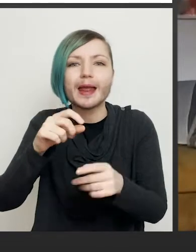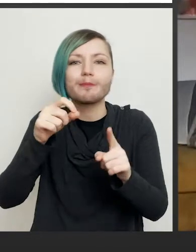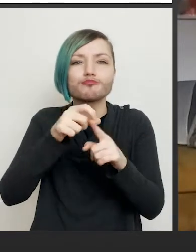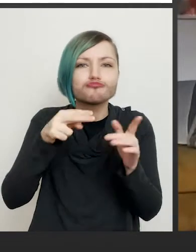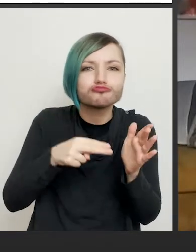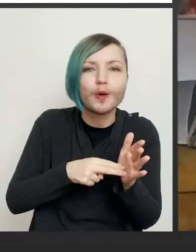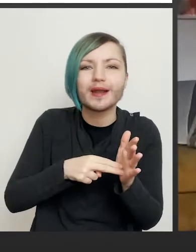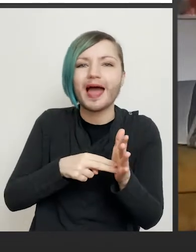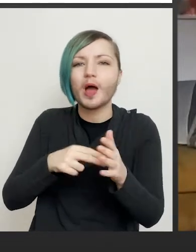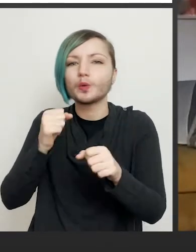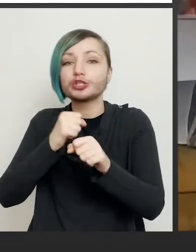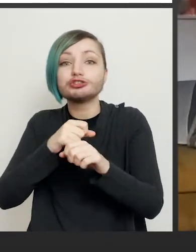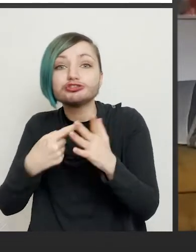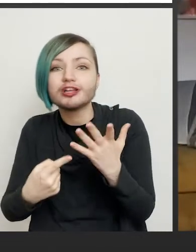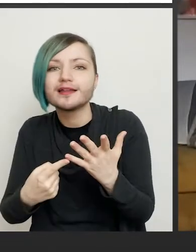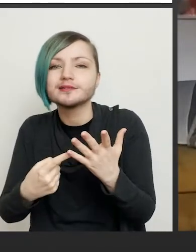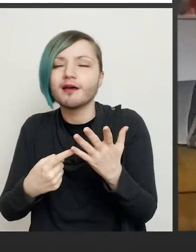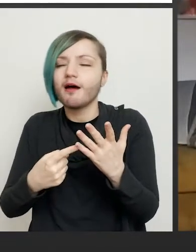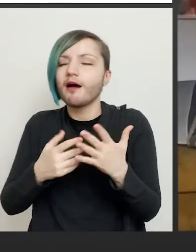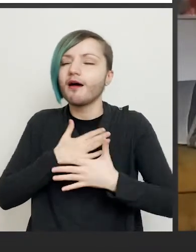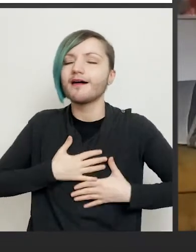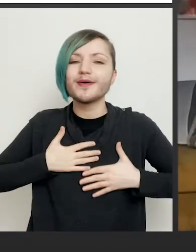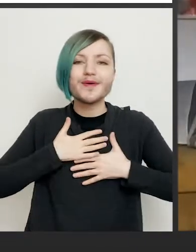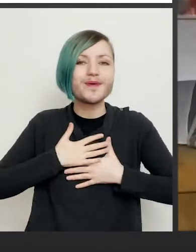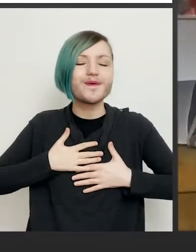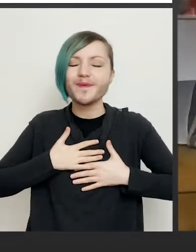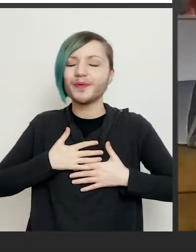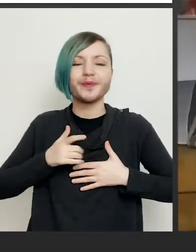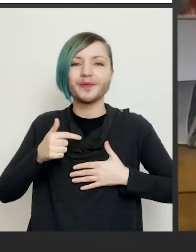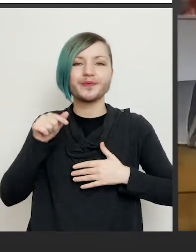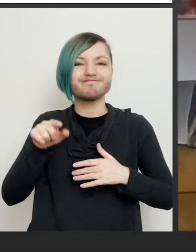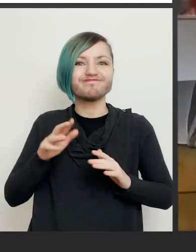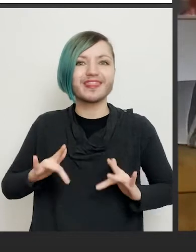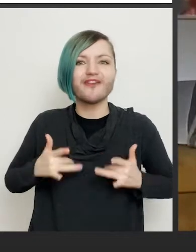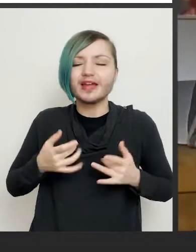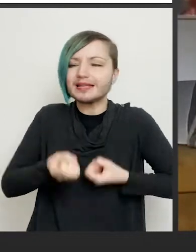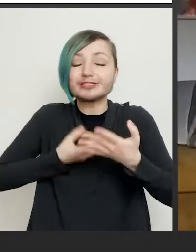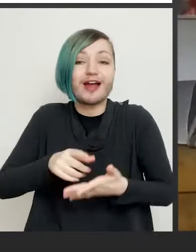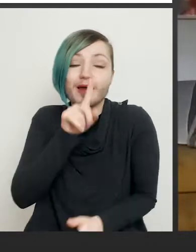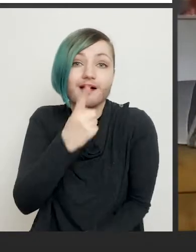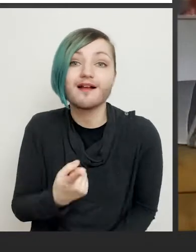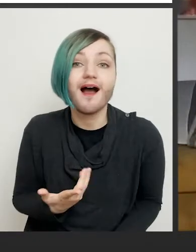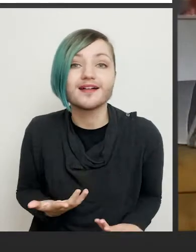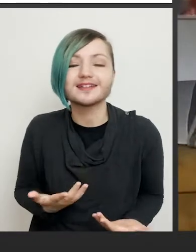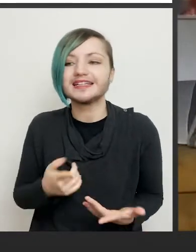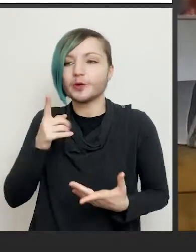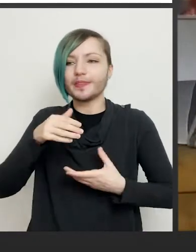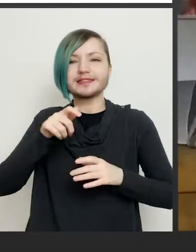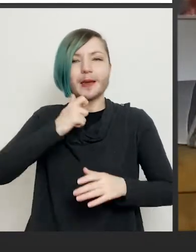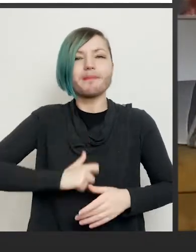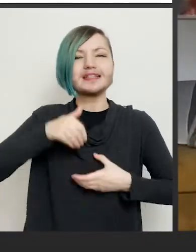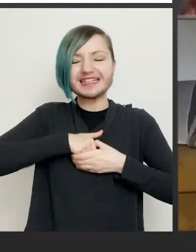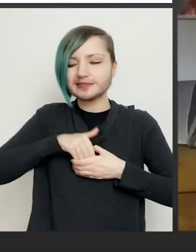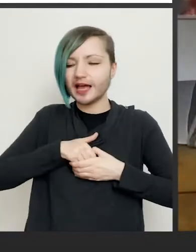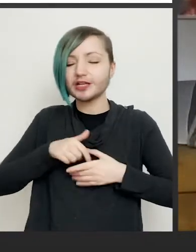it's quite an indescribable feeling, I think. And it's about, you know there's someone you've always felt that you are, and when